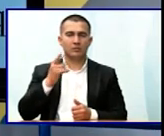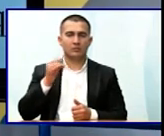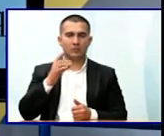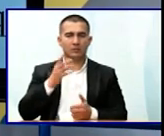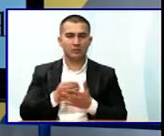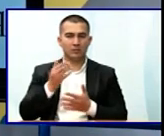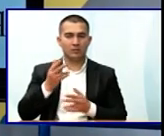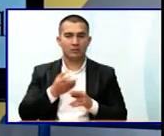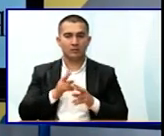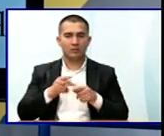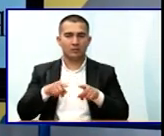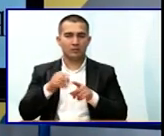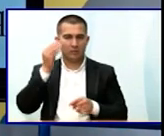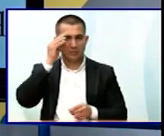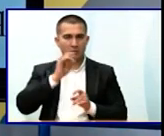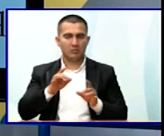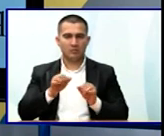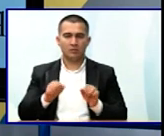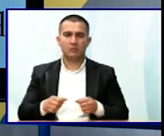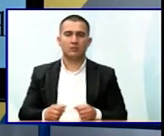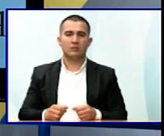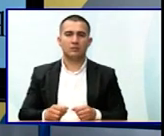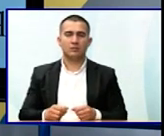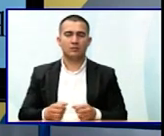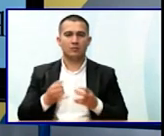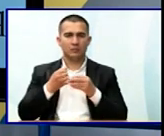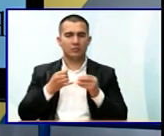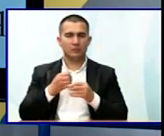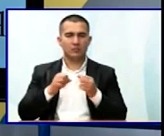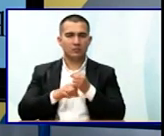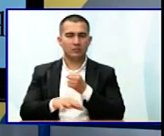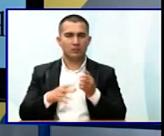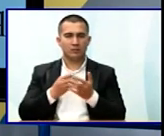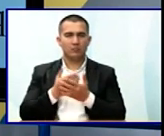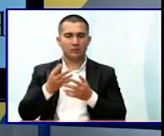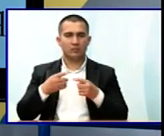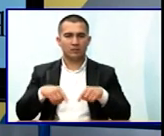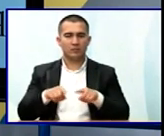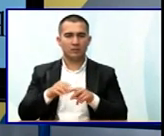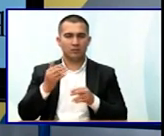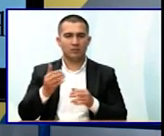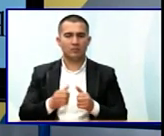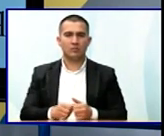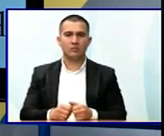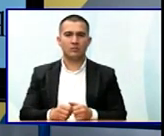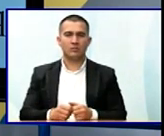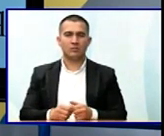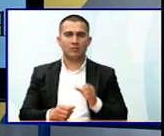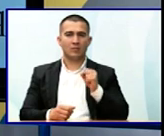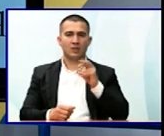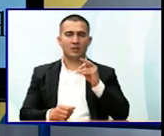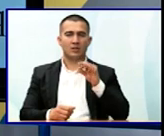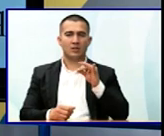misol qilib keltirishimiz mumkin. Ildiz poyasidan ko'payadigan o'simliklarga esa